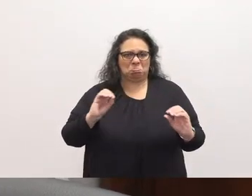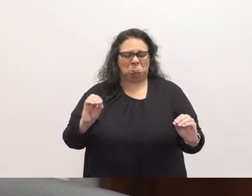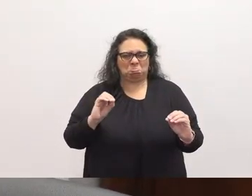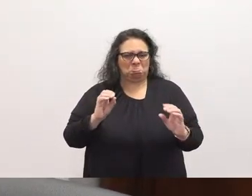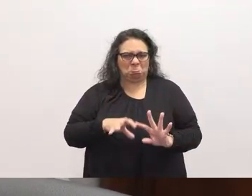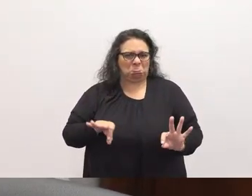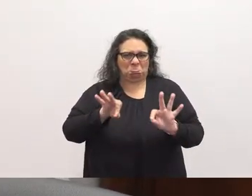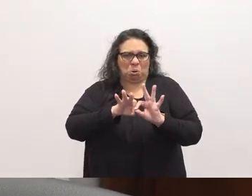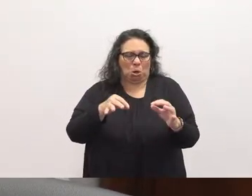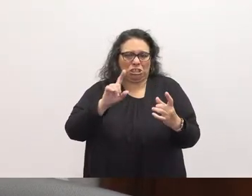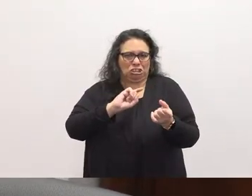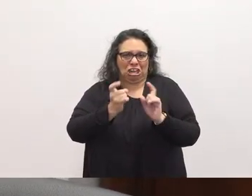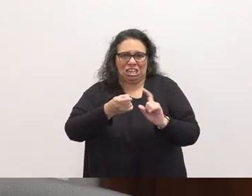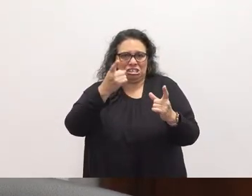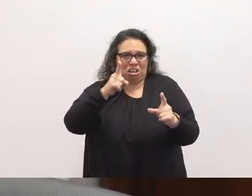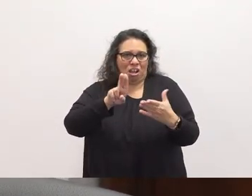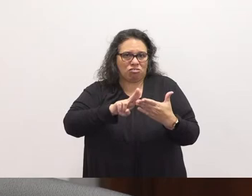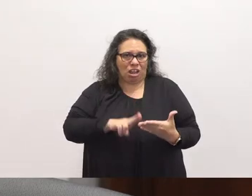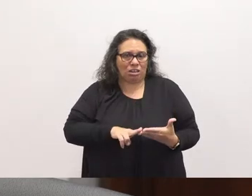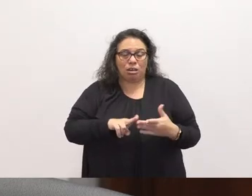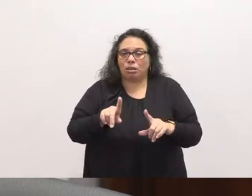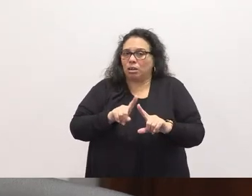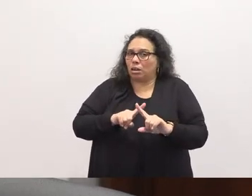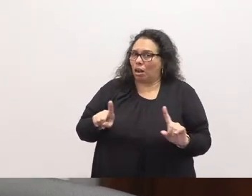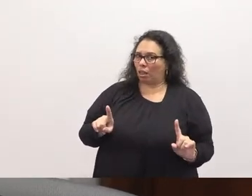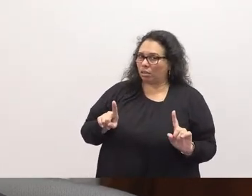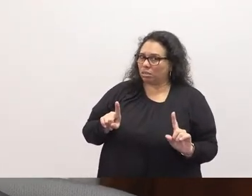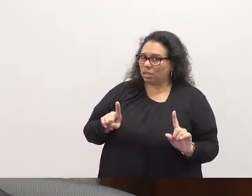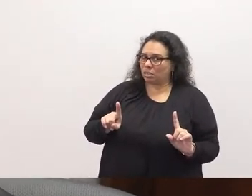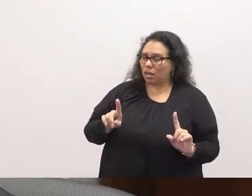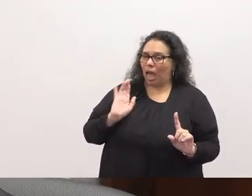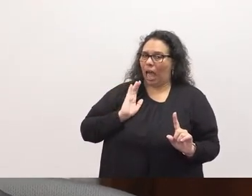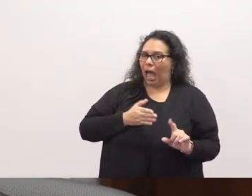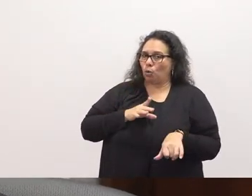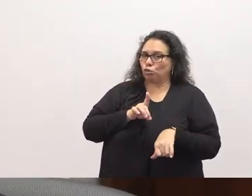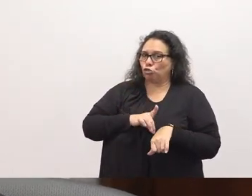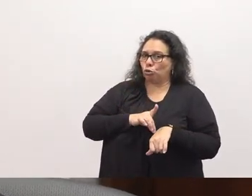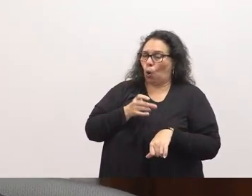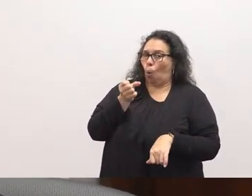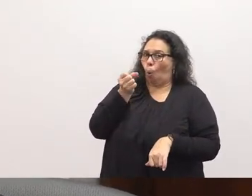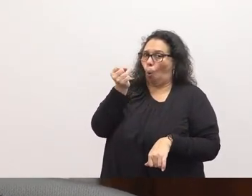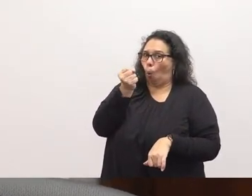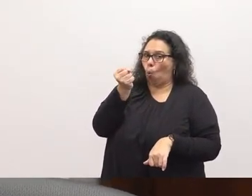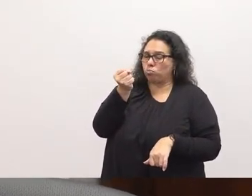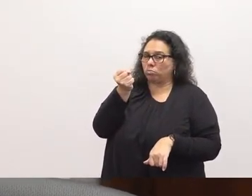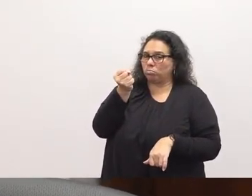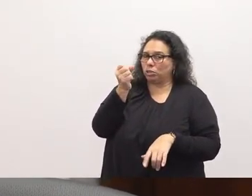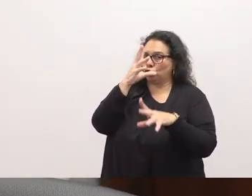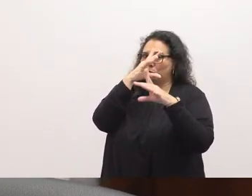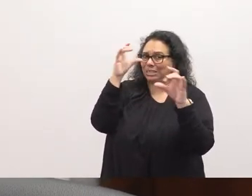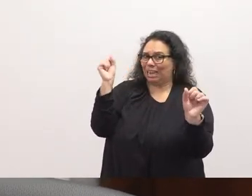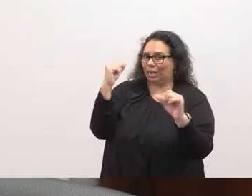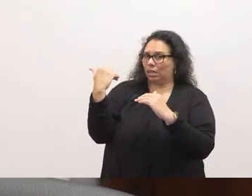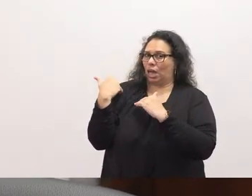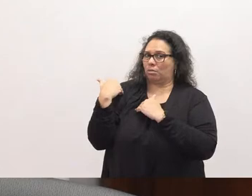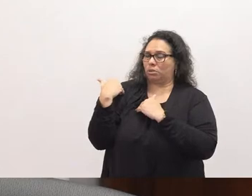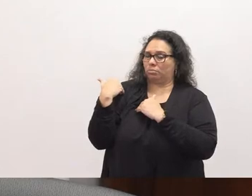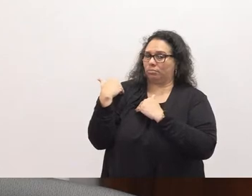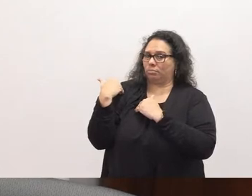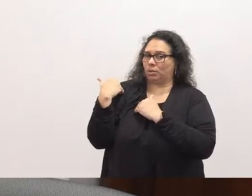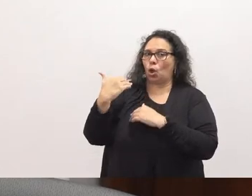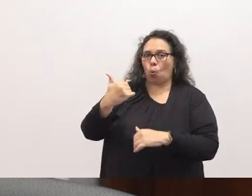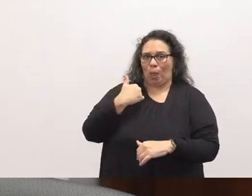contract. Nonetheless, our duty is to hold our superintendent accountable. And for that, we have